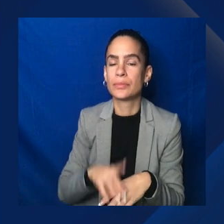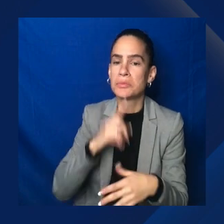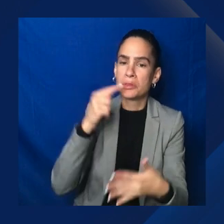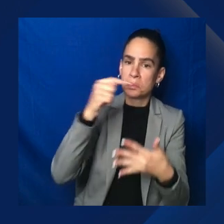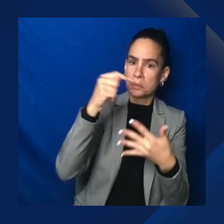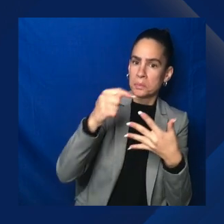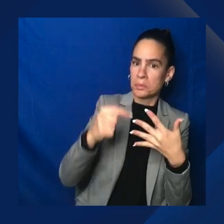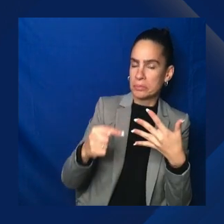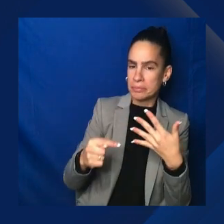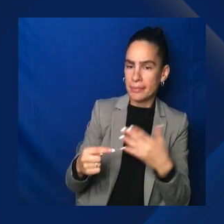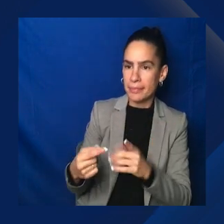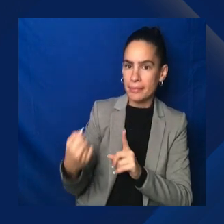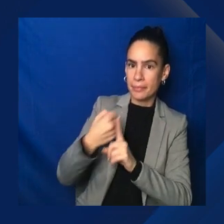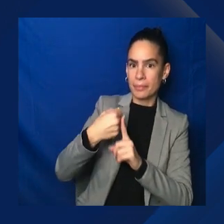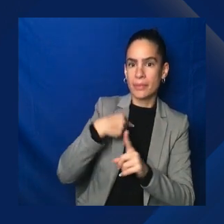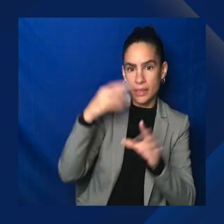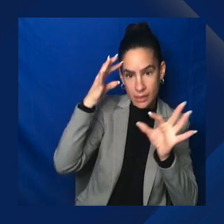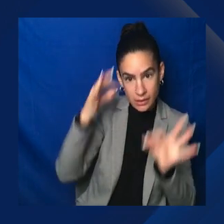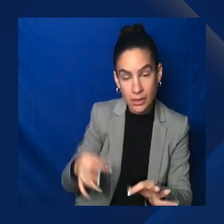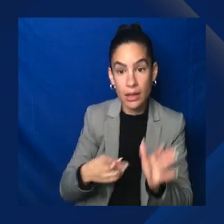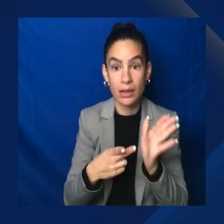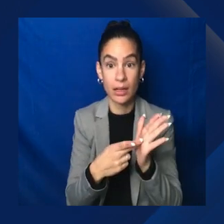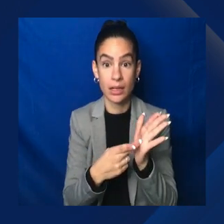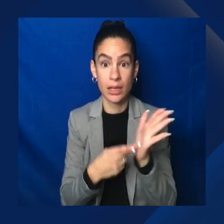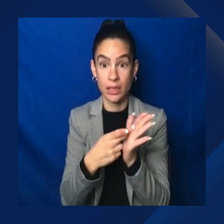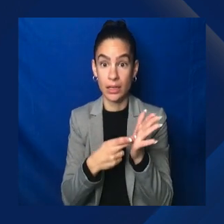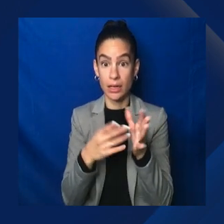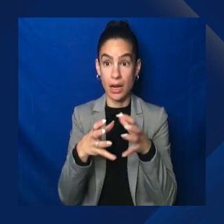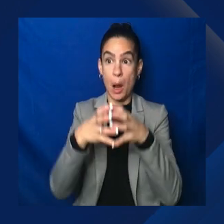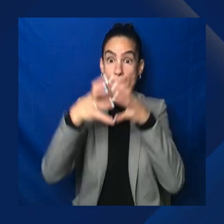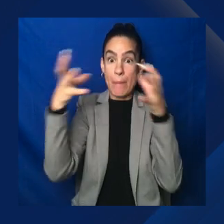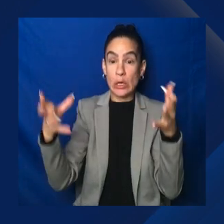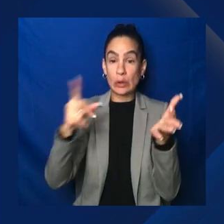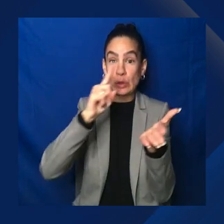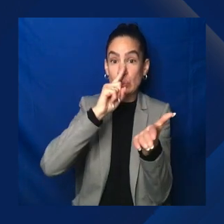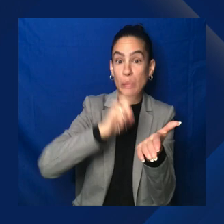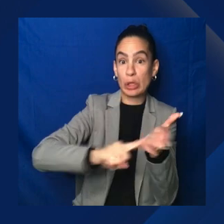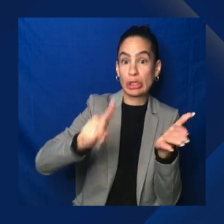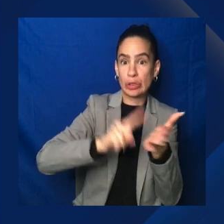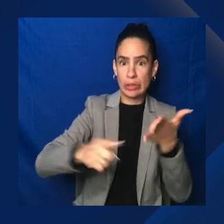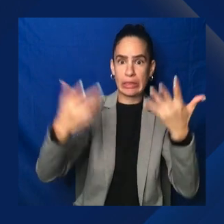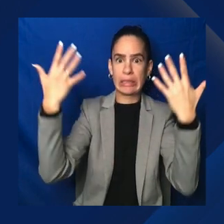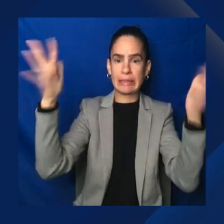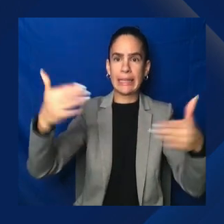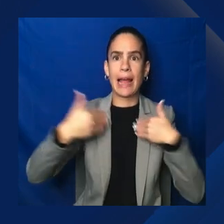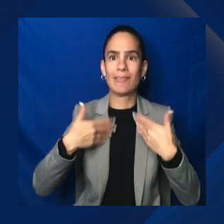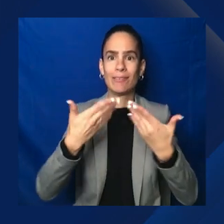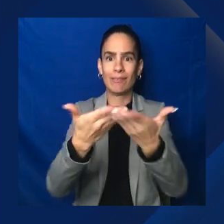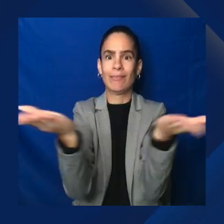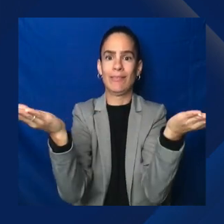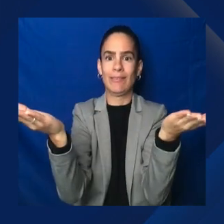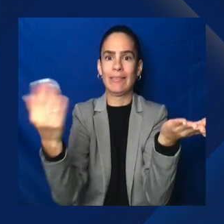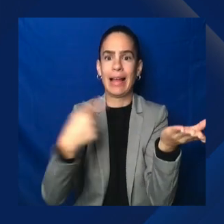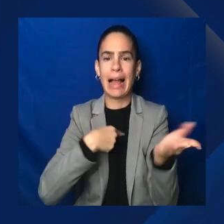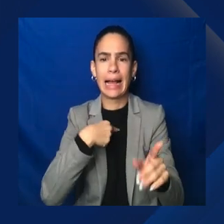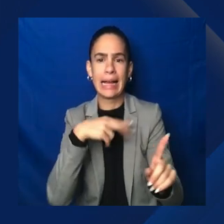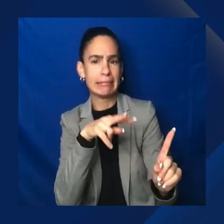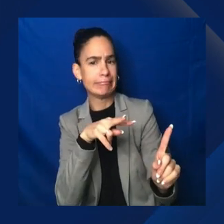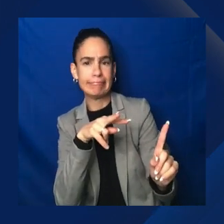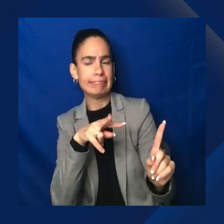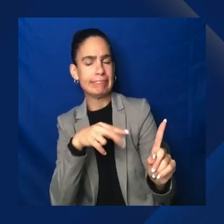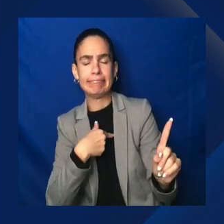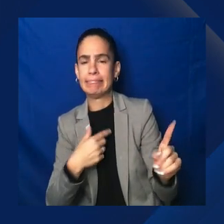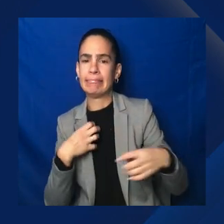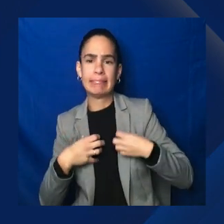the level of research that was out at the time, I just didn't feel comfortable with it, because I knew that my husband and I wanted